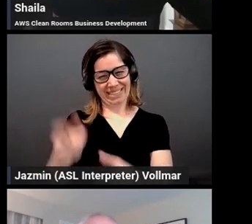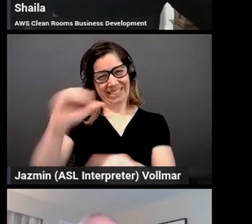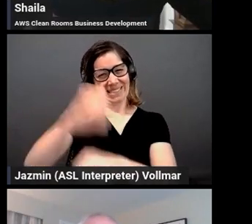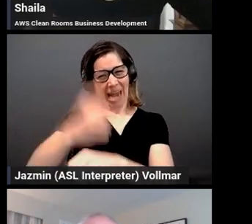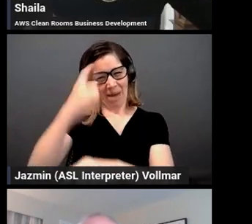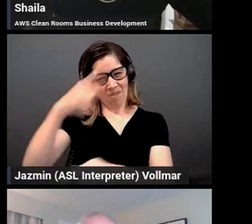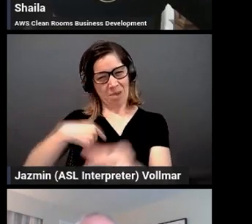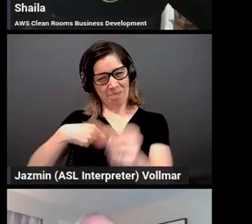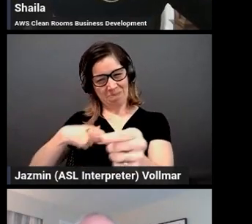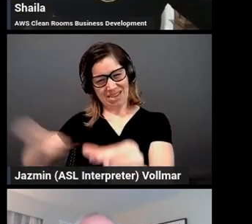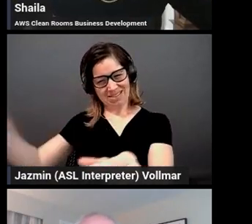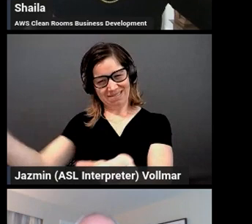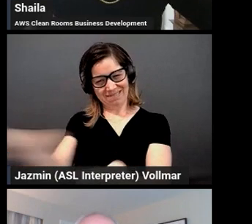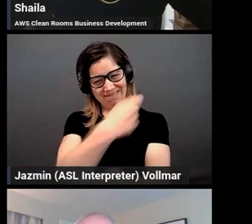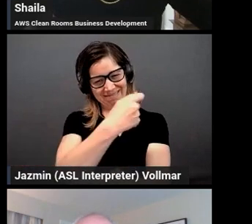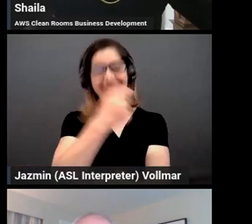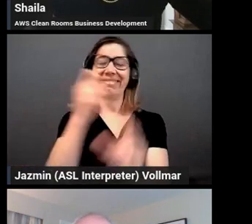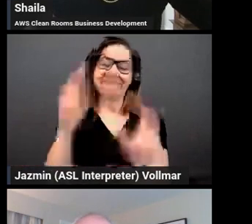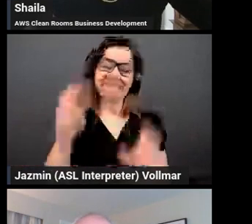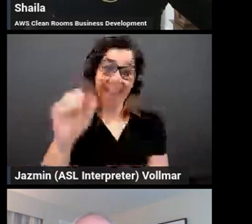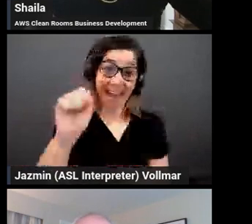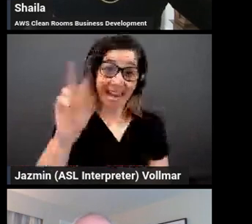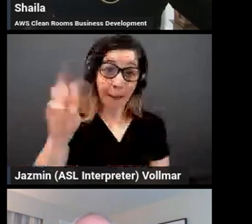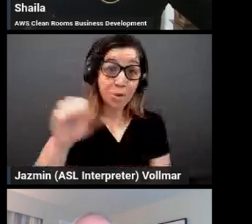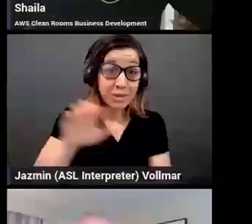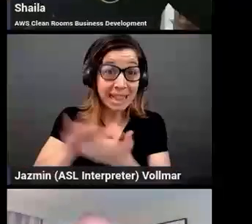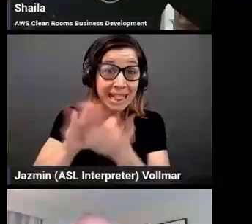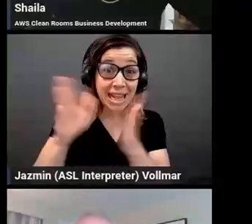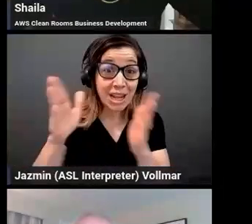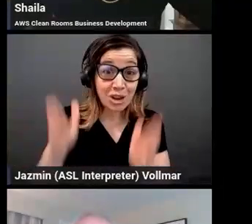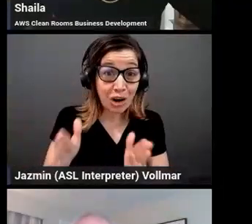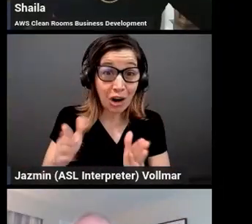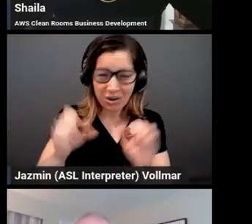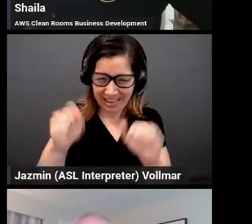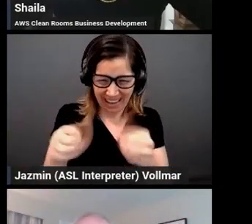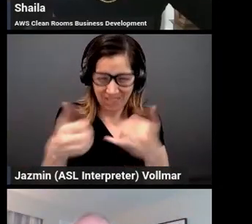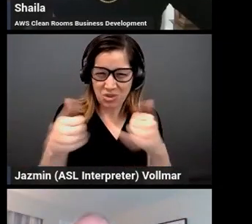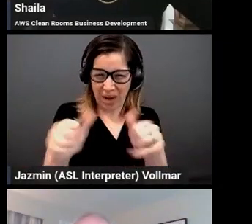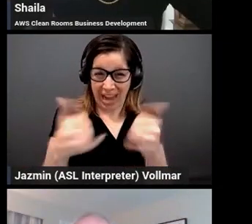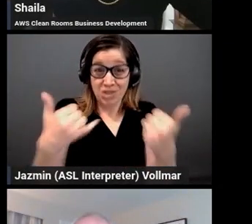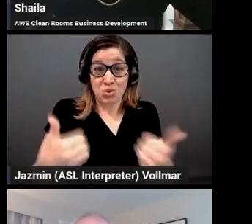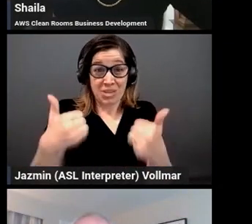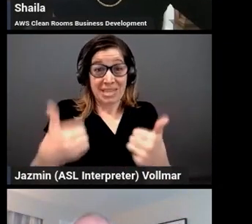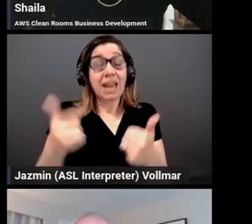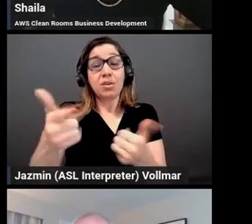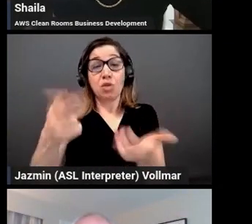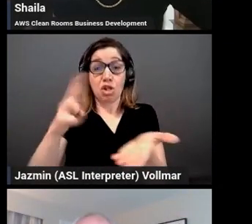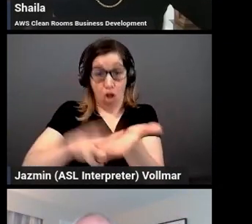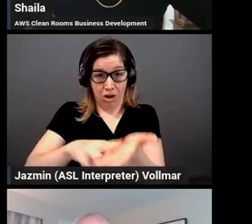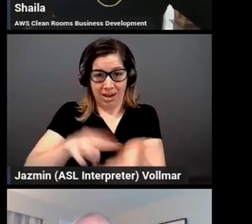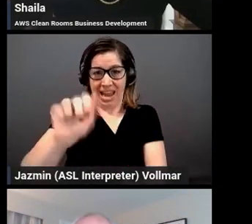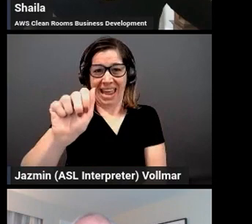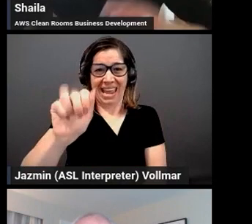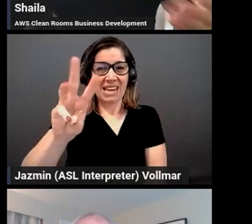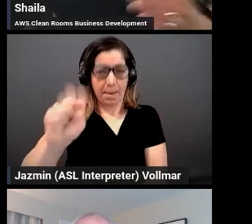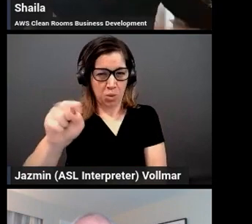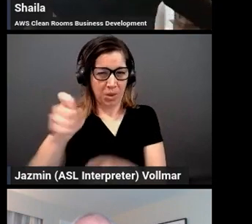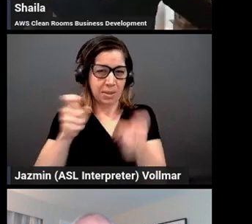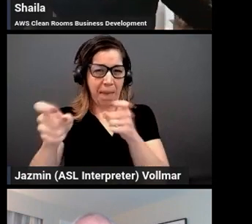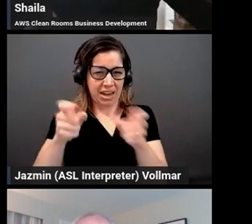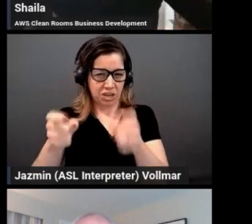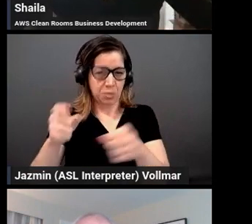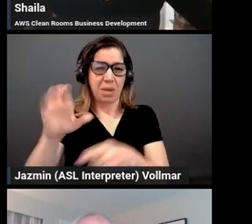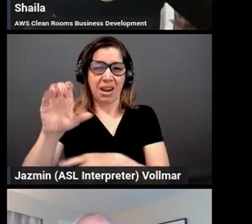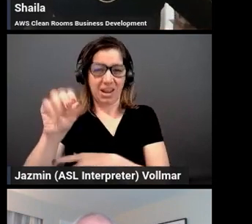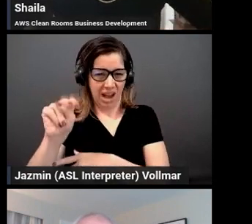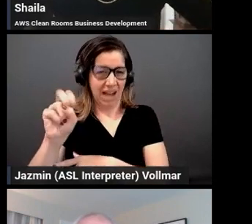can try AWS Clean Rooms today by logging on and navigate via the AWS Management Console. So you guys